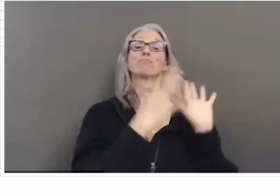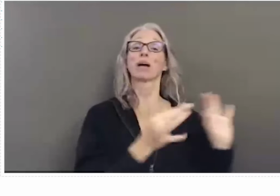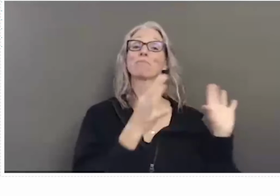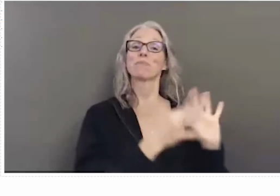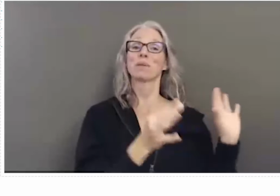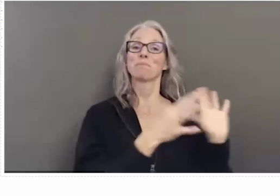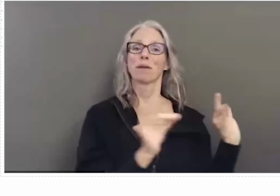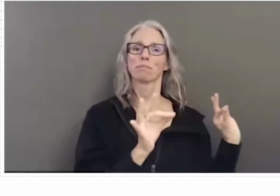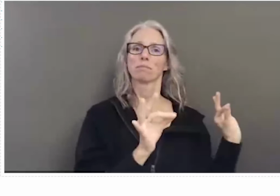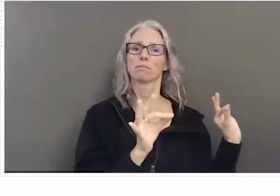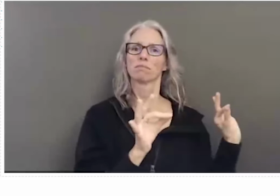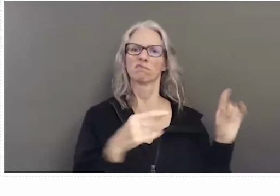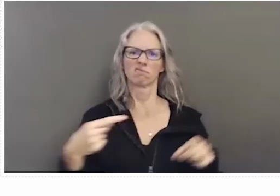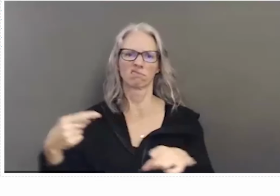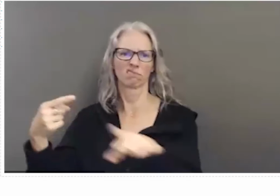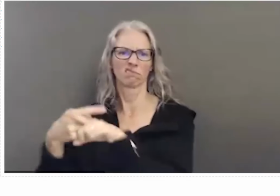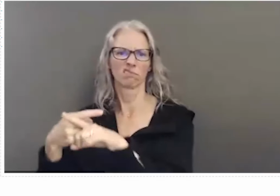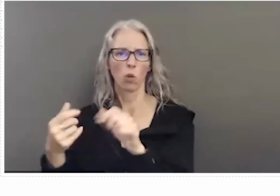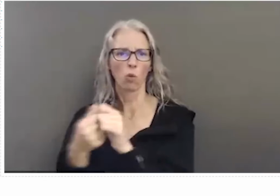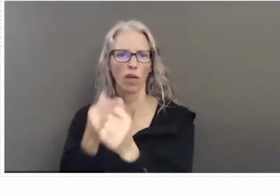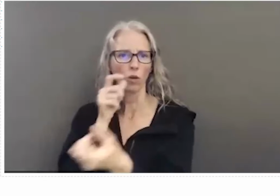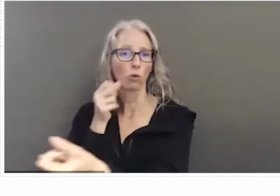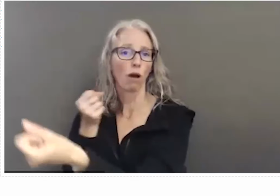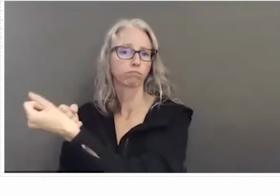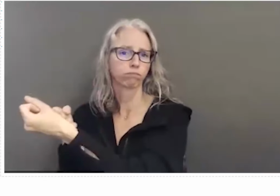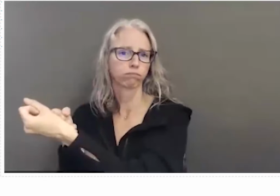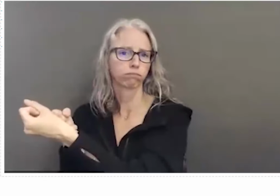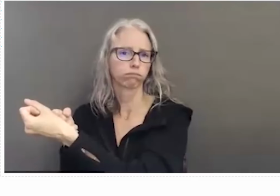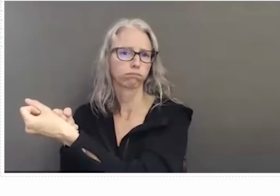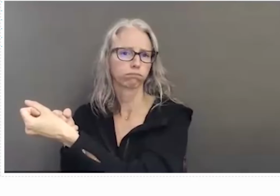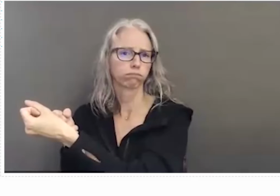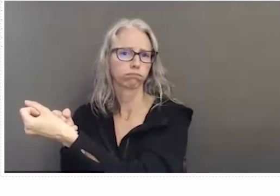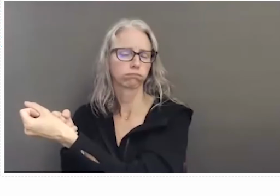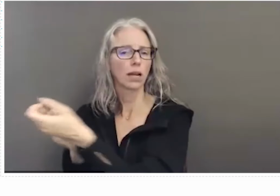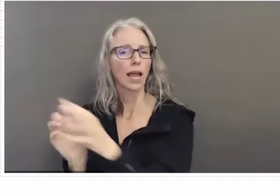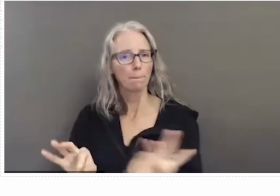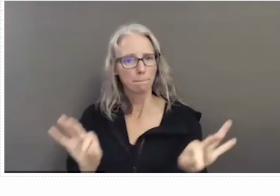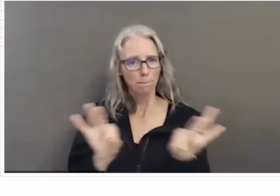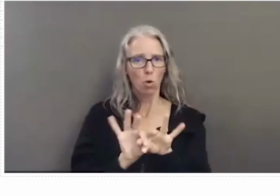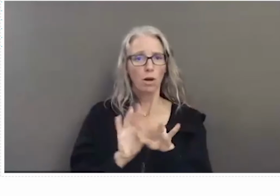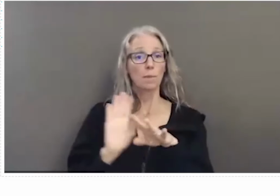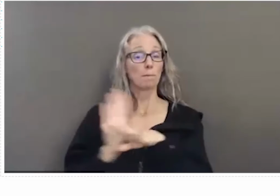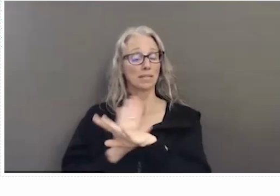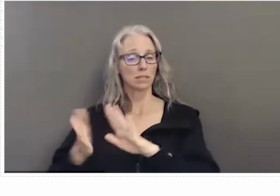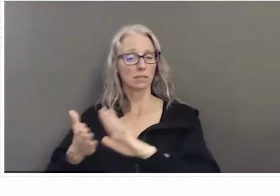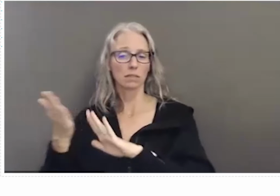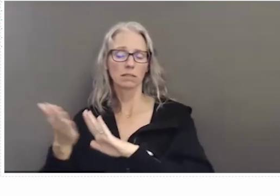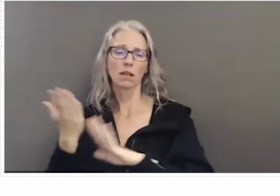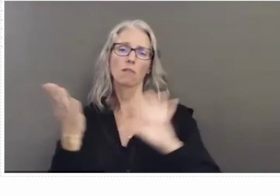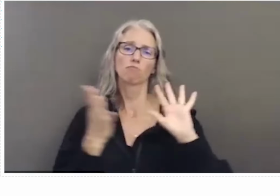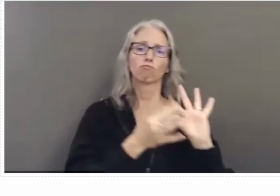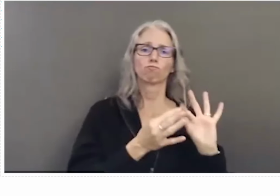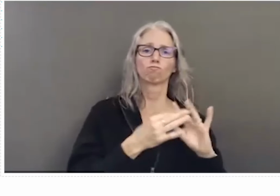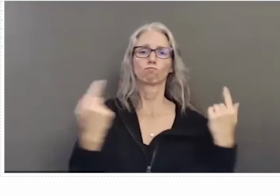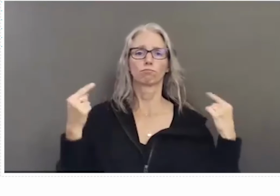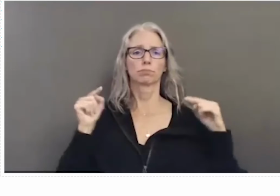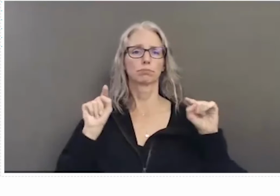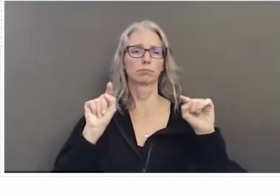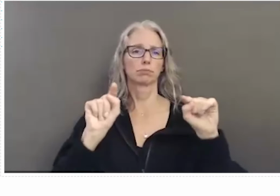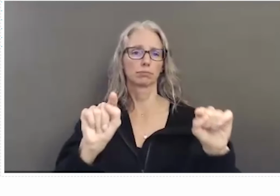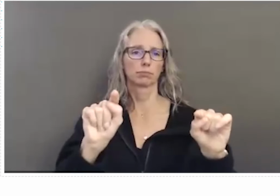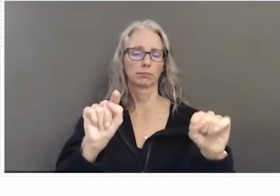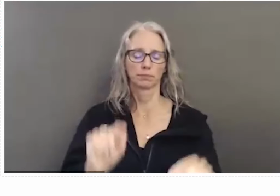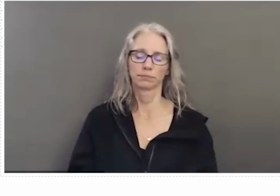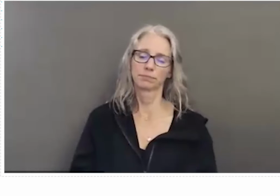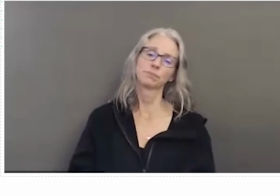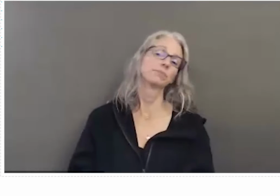over here, and does that reflect how our business is being delivered? From the vantage